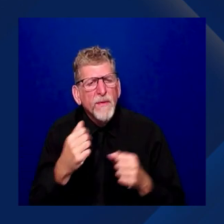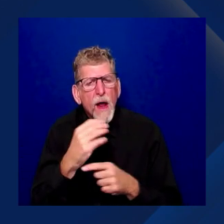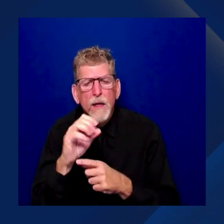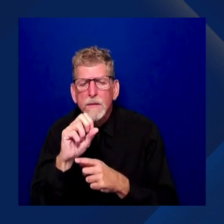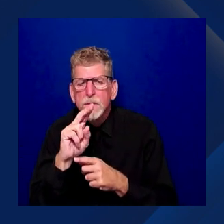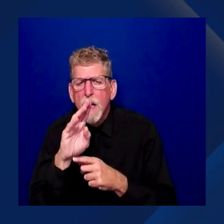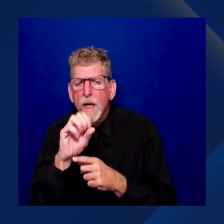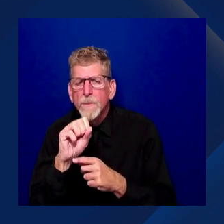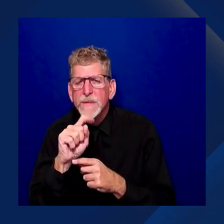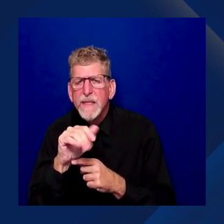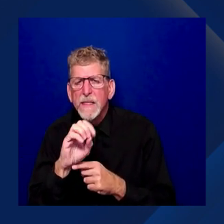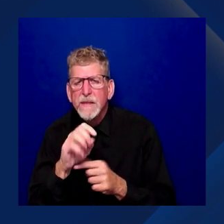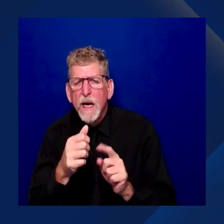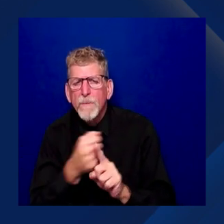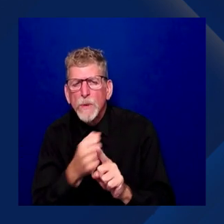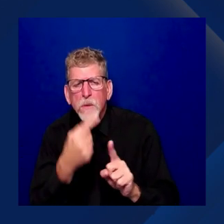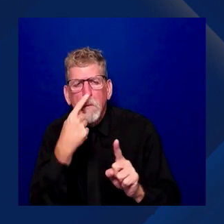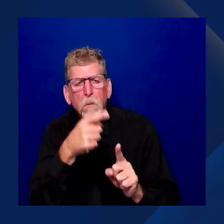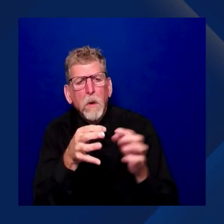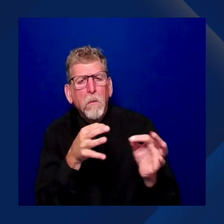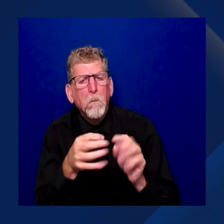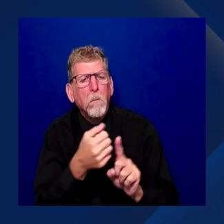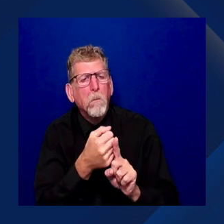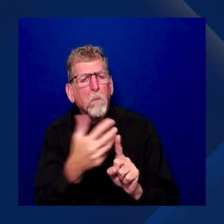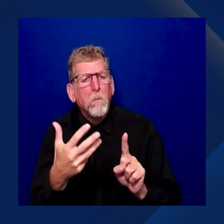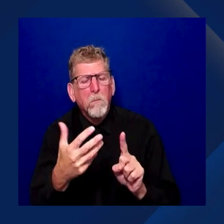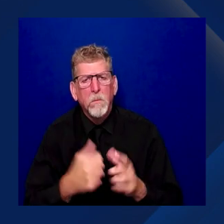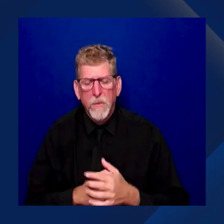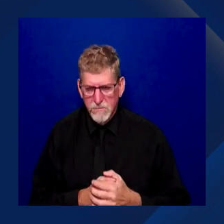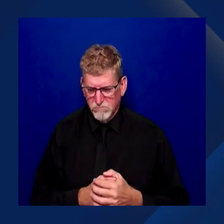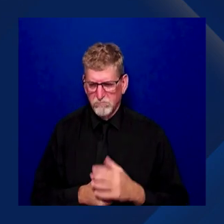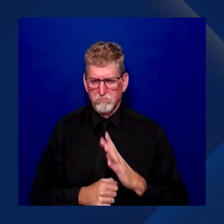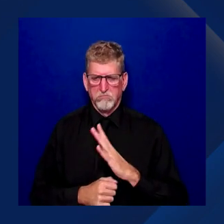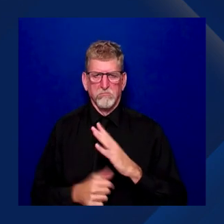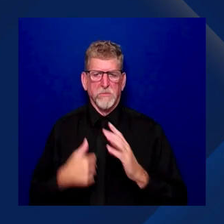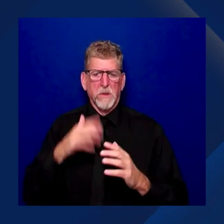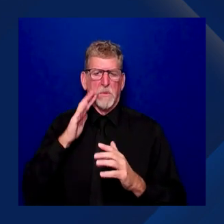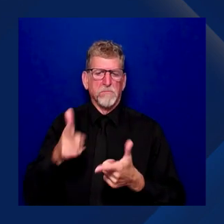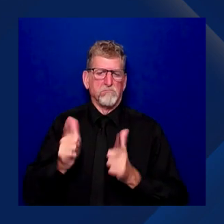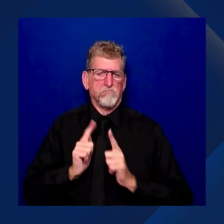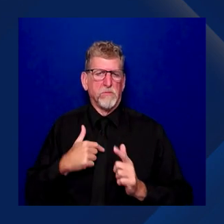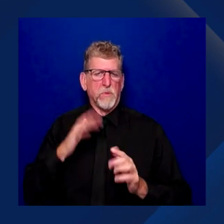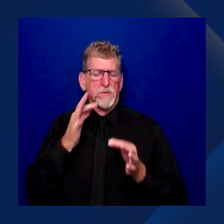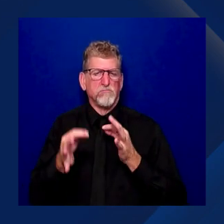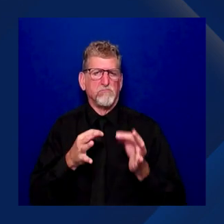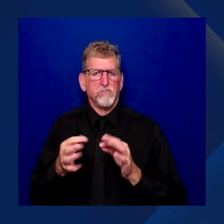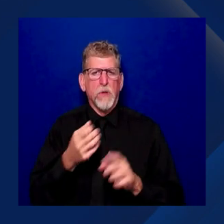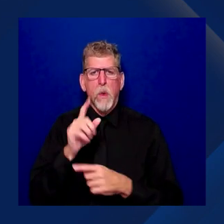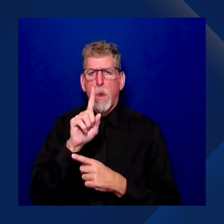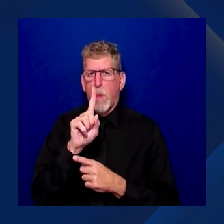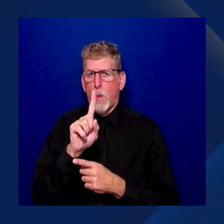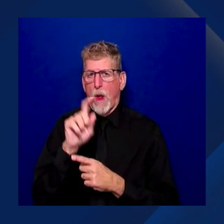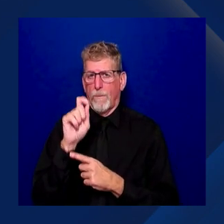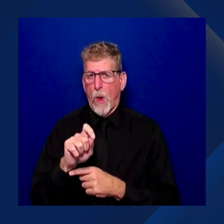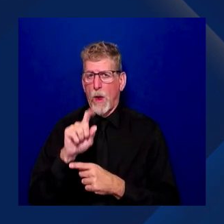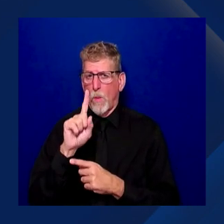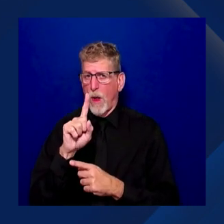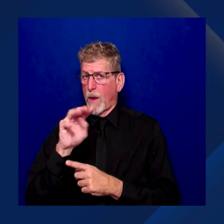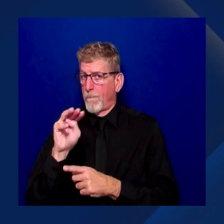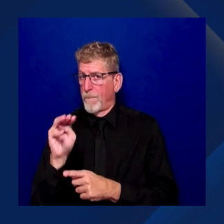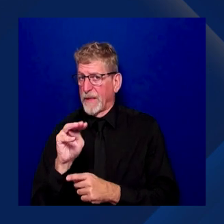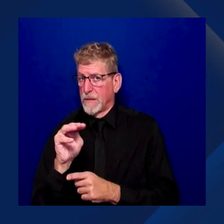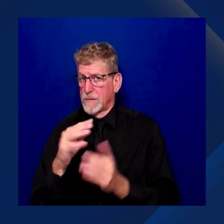invests a historic $1.1 billion to address numerous dimensions of the mental health